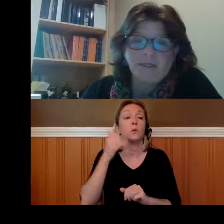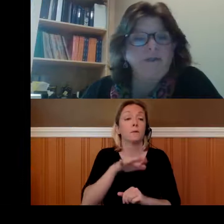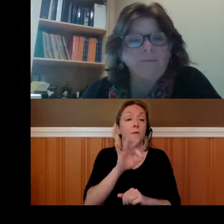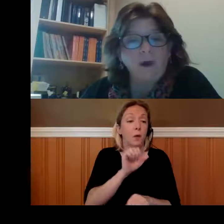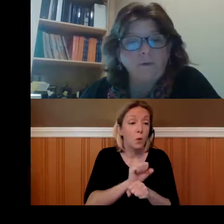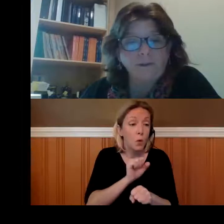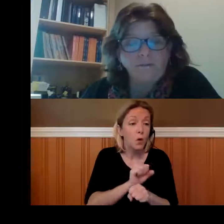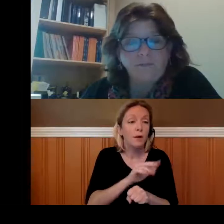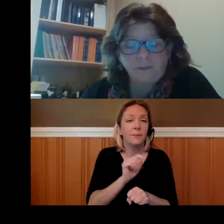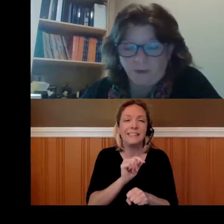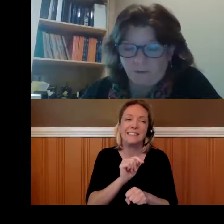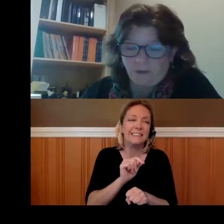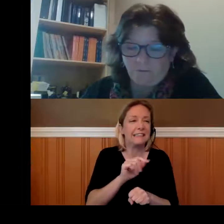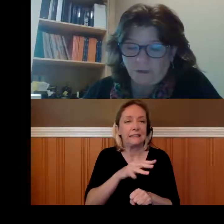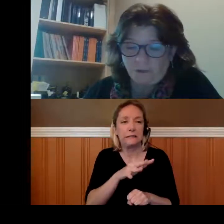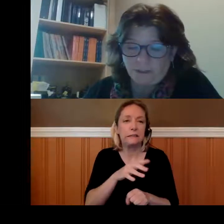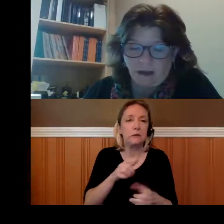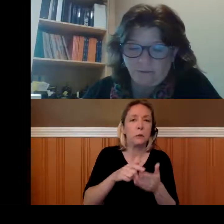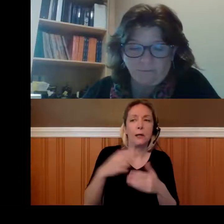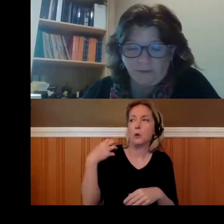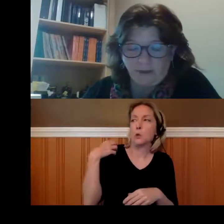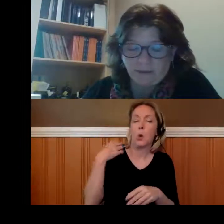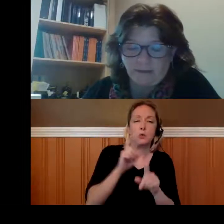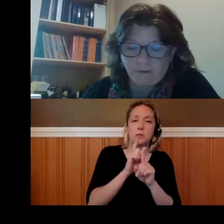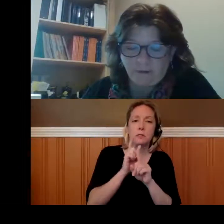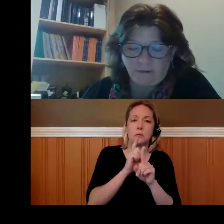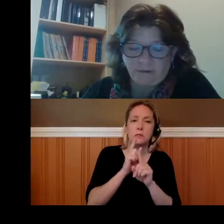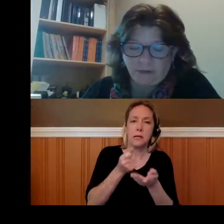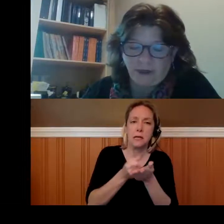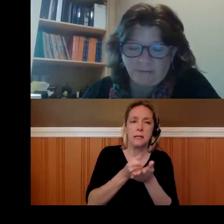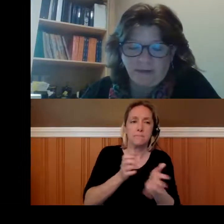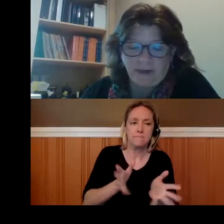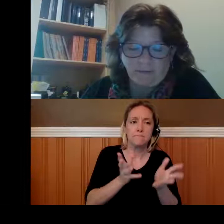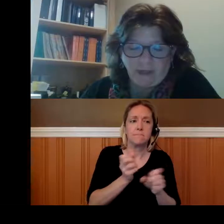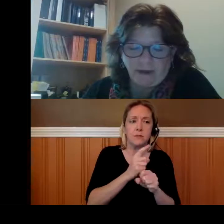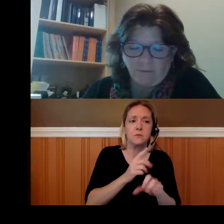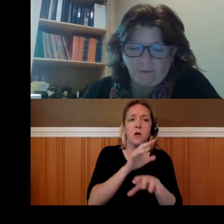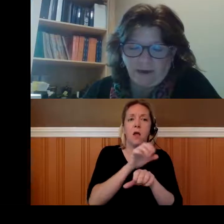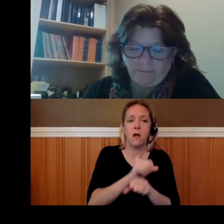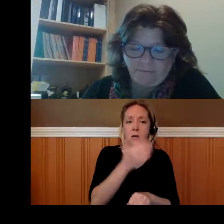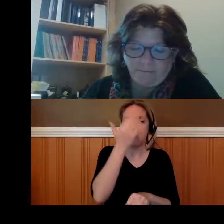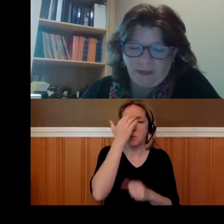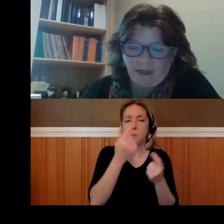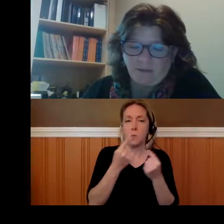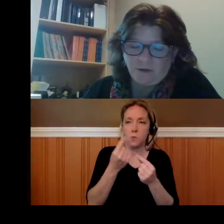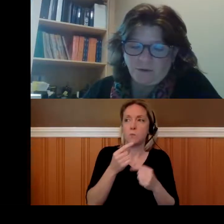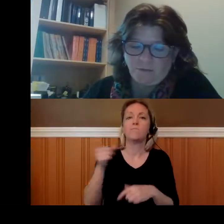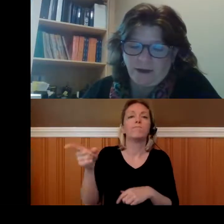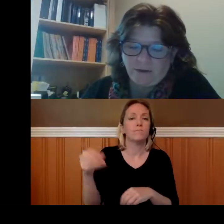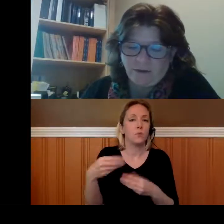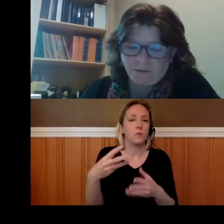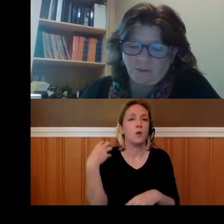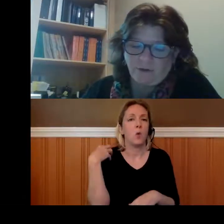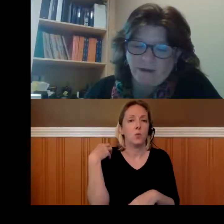job coach to work with you for a short time or for a time during that job, and they can help with that. And they also are able